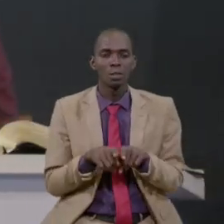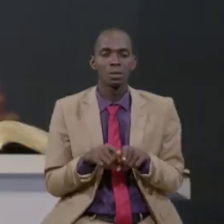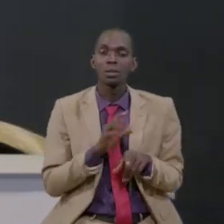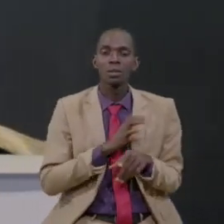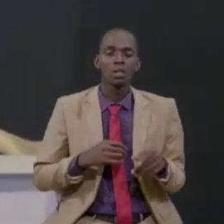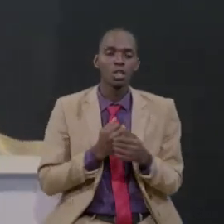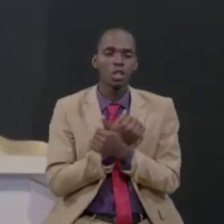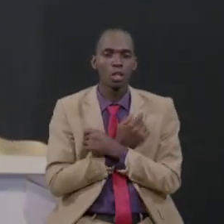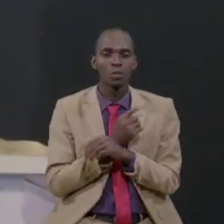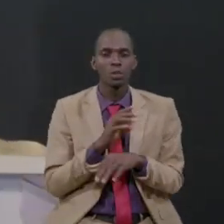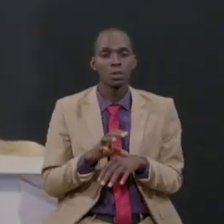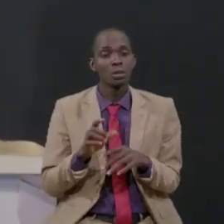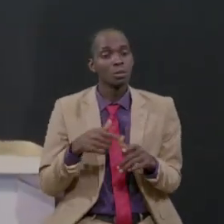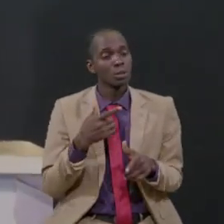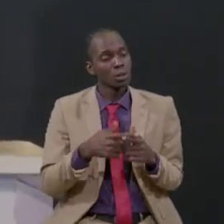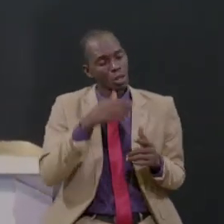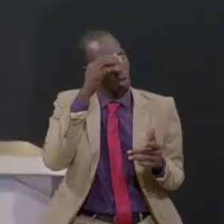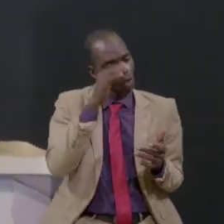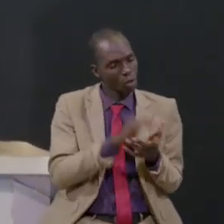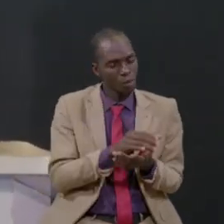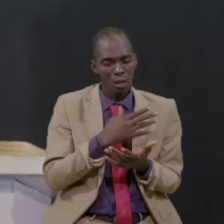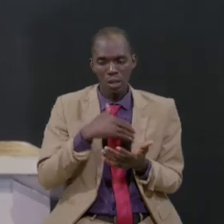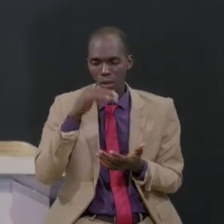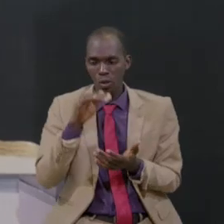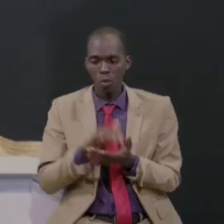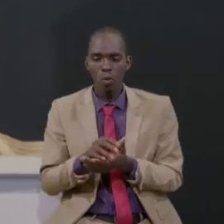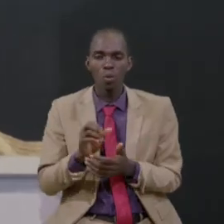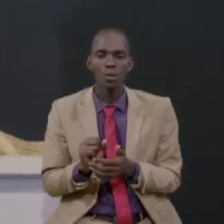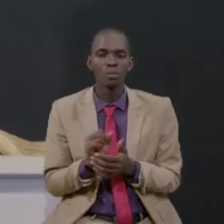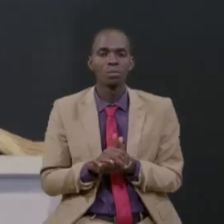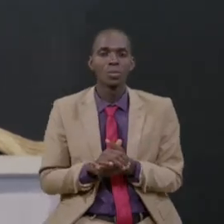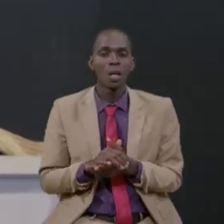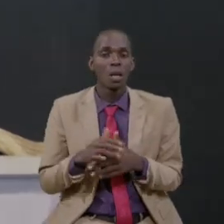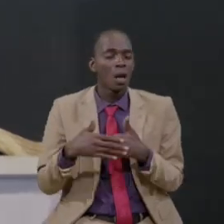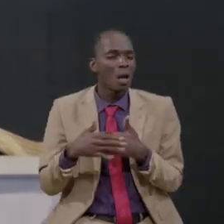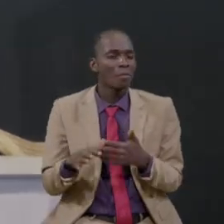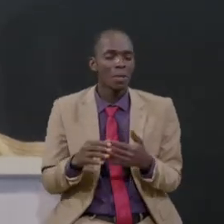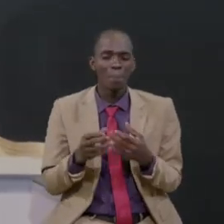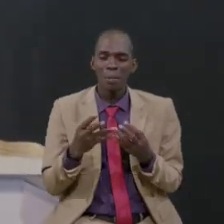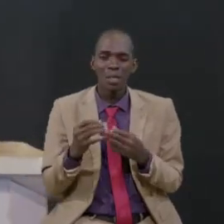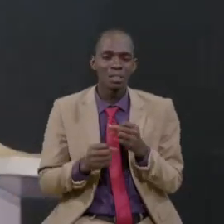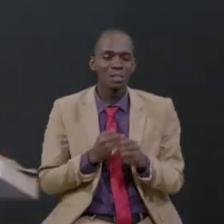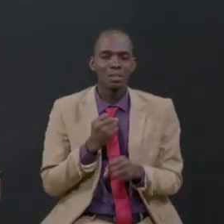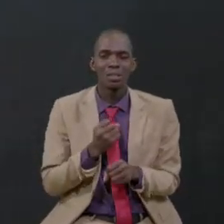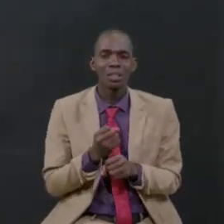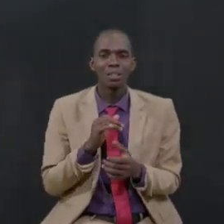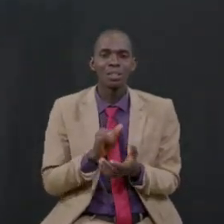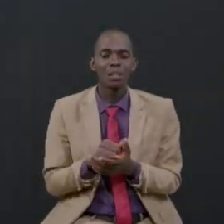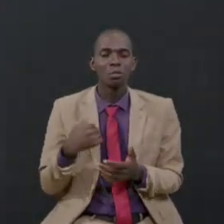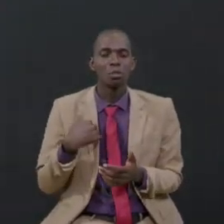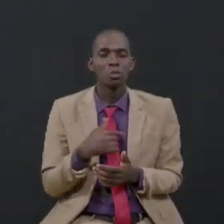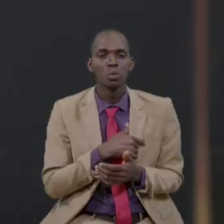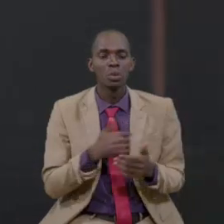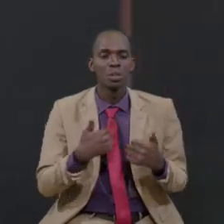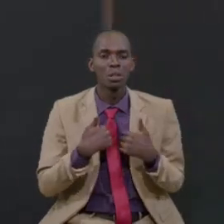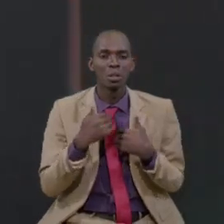husbands and wives, after all these many years that we have been preaching to husbands and wives,